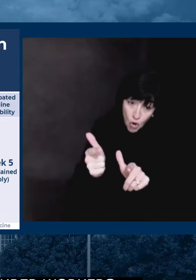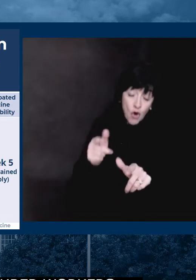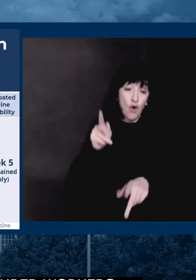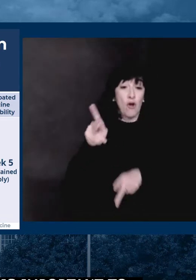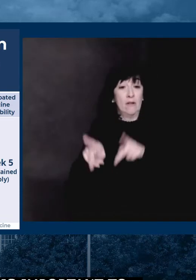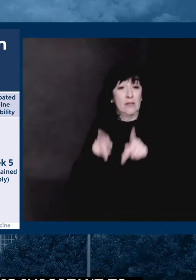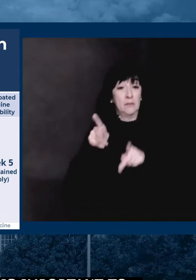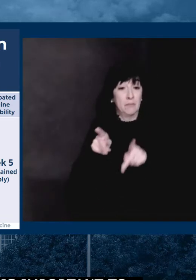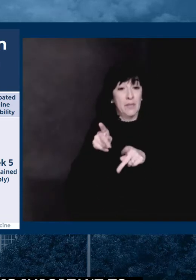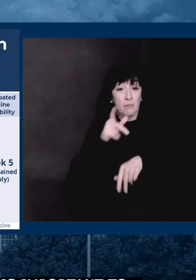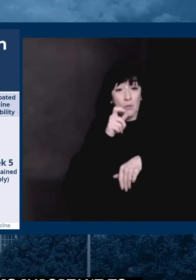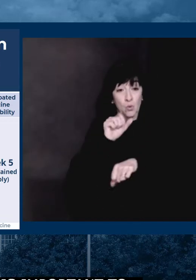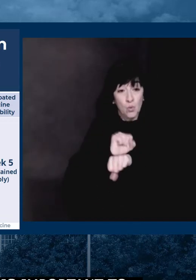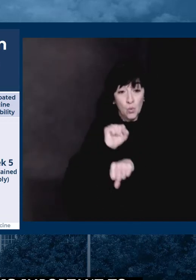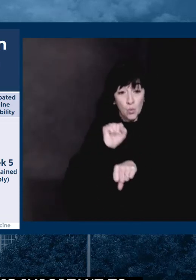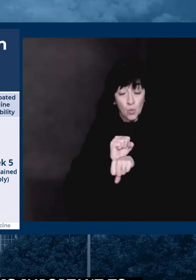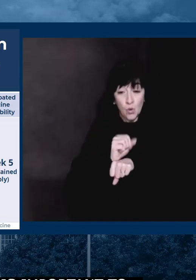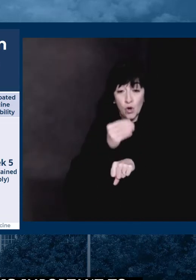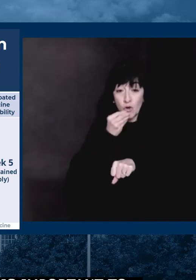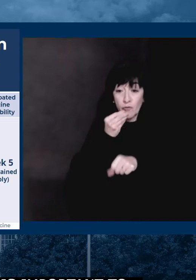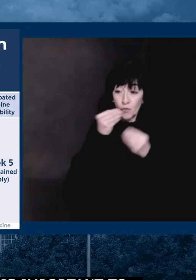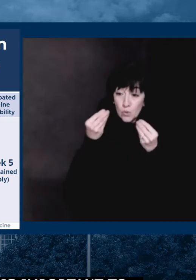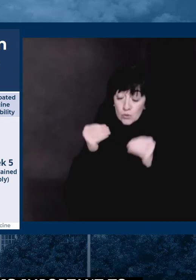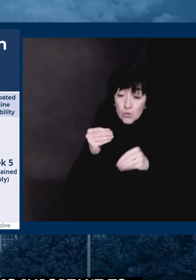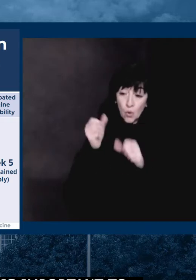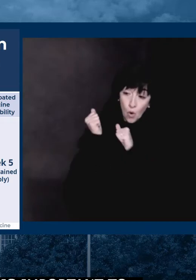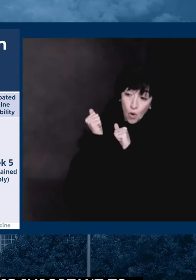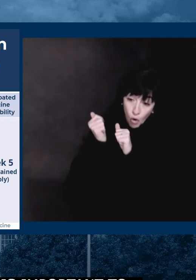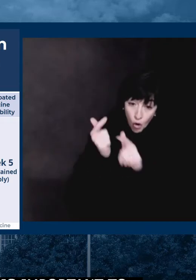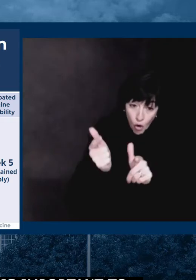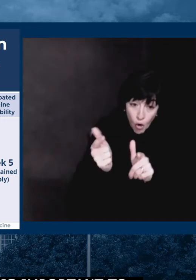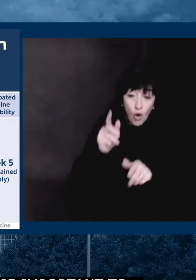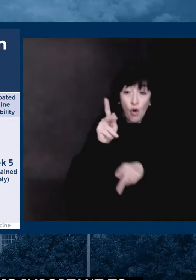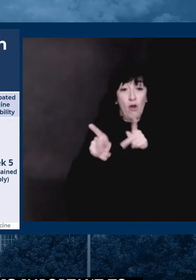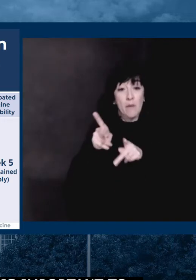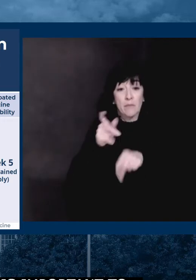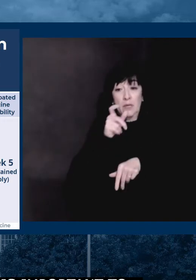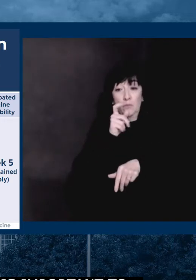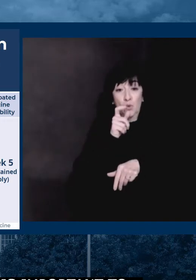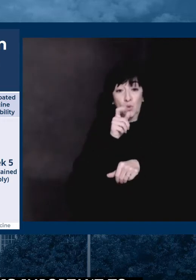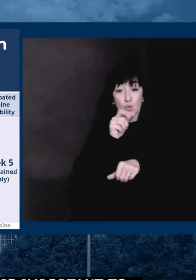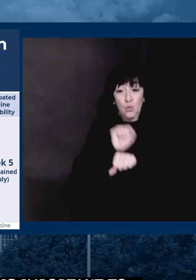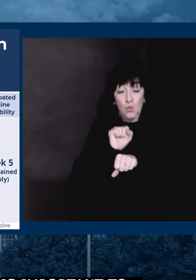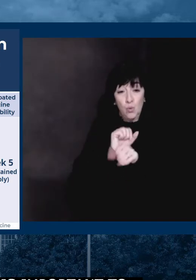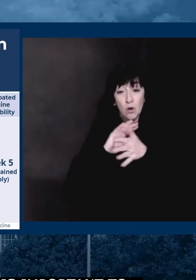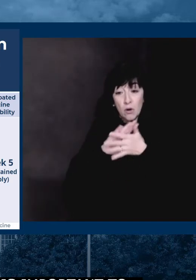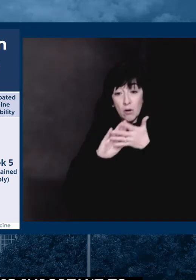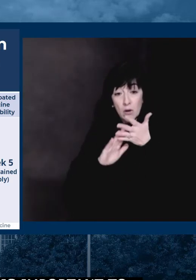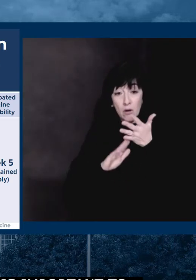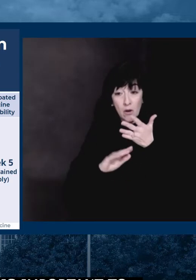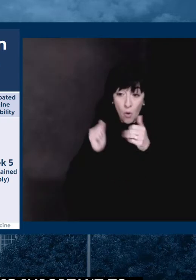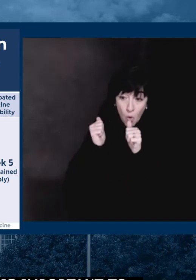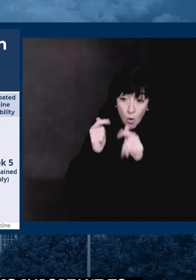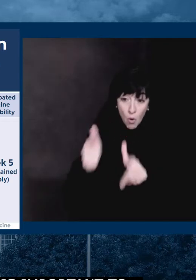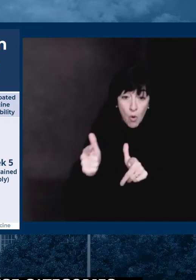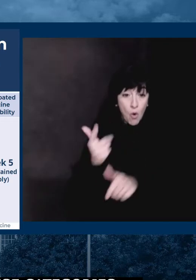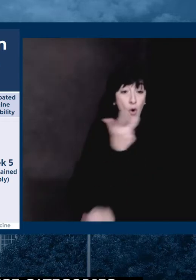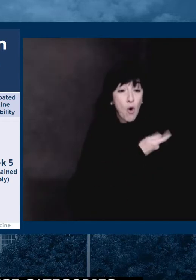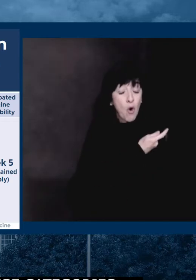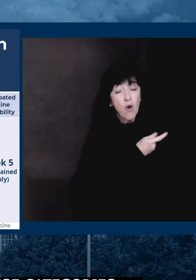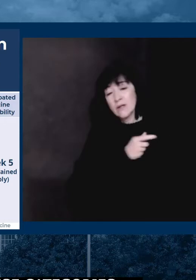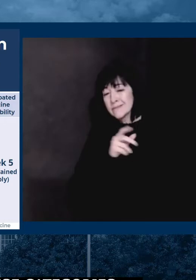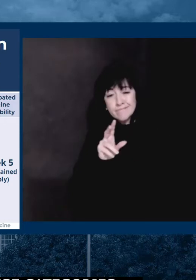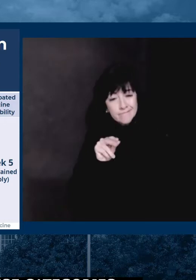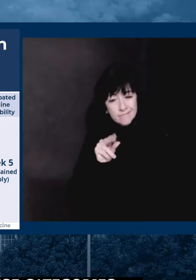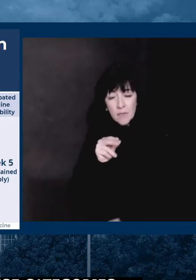will be getting vaccinated. So there is more risk involved. I use the example of agriculture, where we have poultry